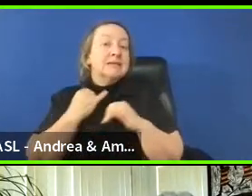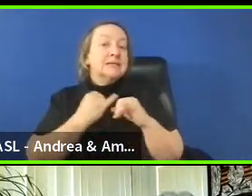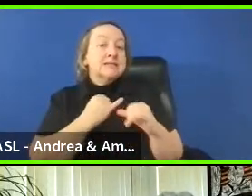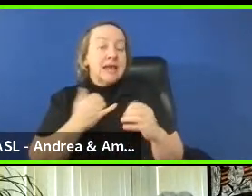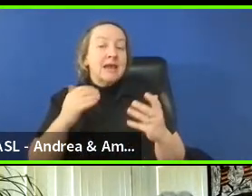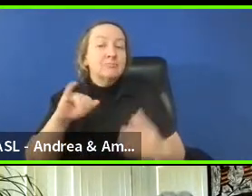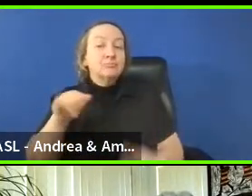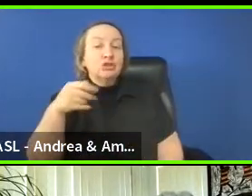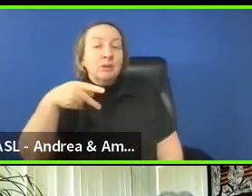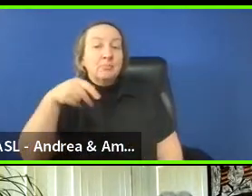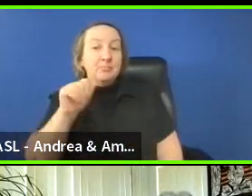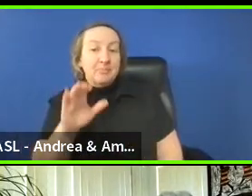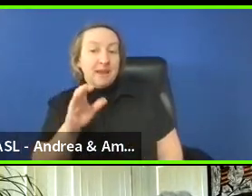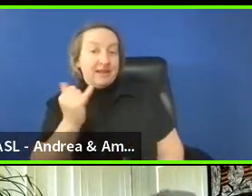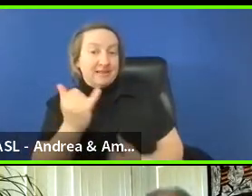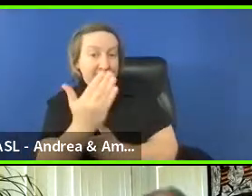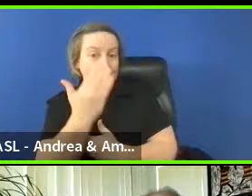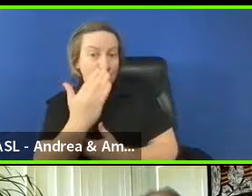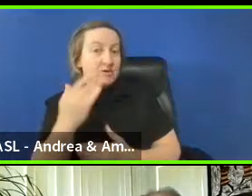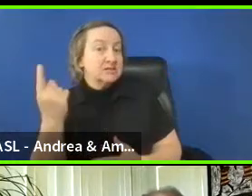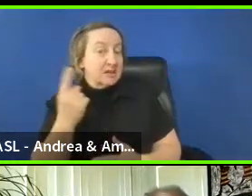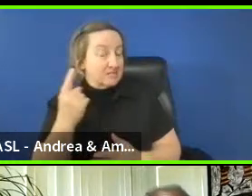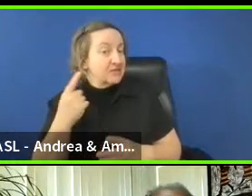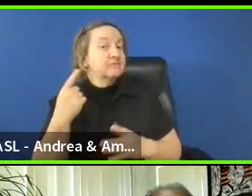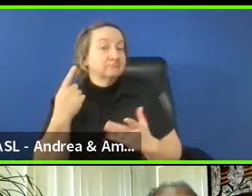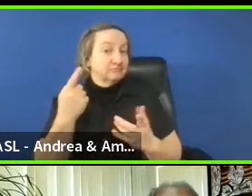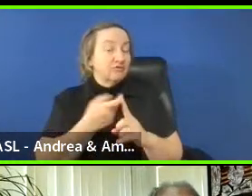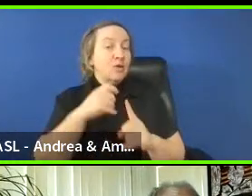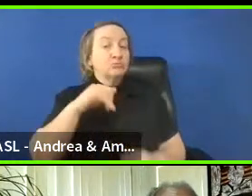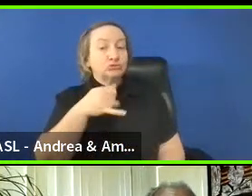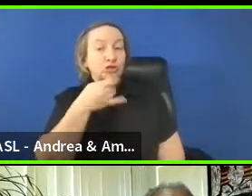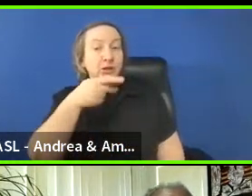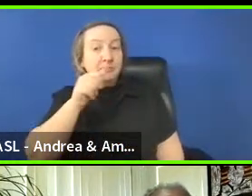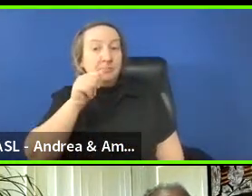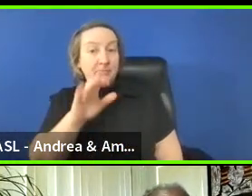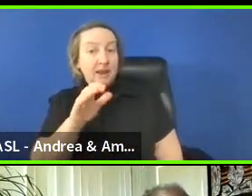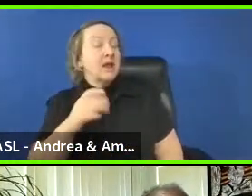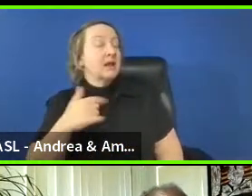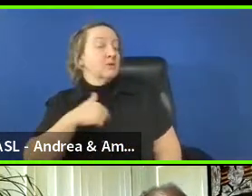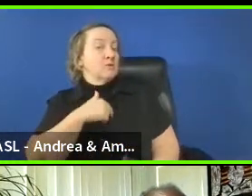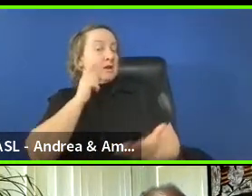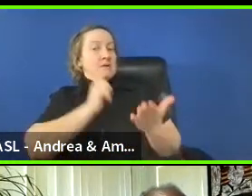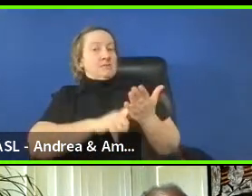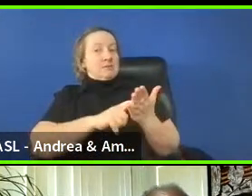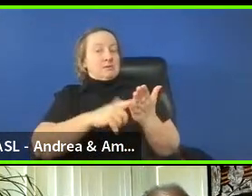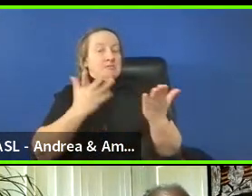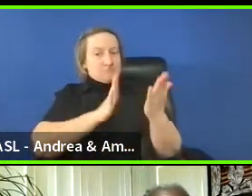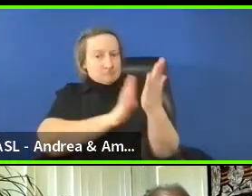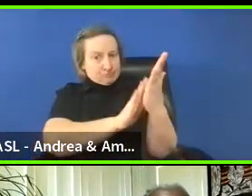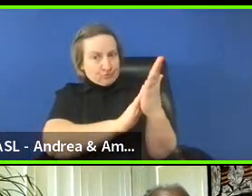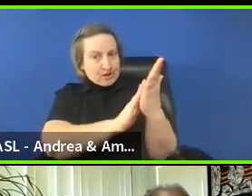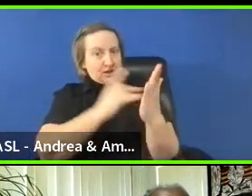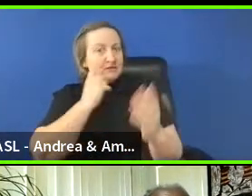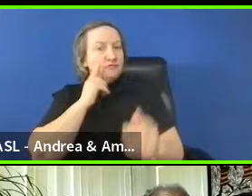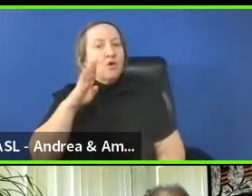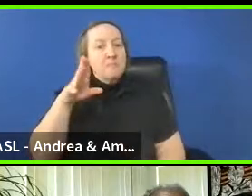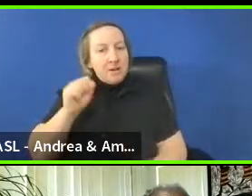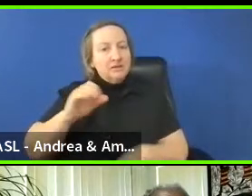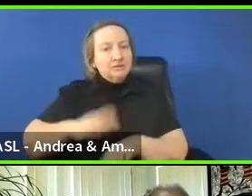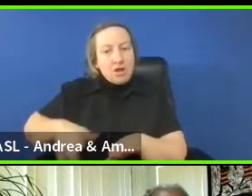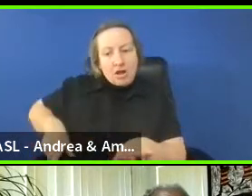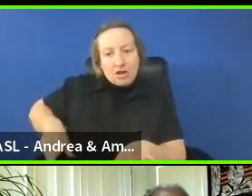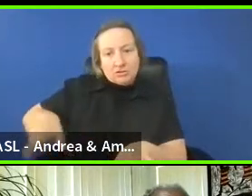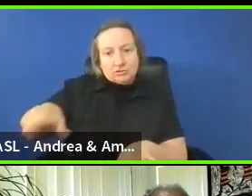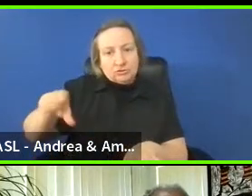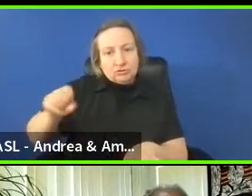JPAC this morning. One thing that I thought came out of JPAC that caught our attention was the praise for the bus on shoulder project that